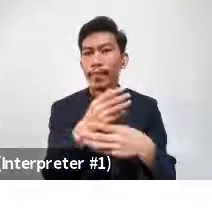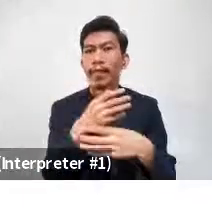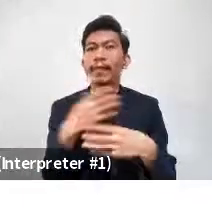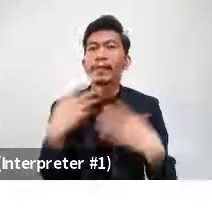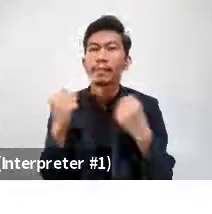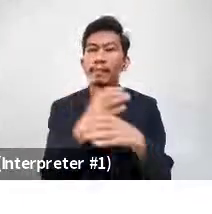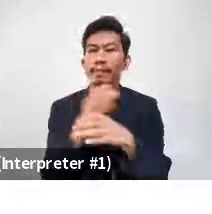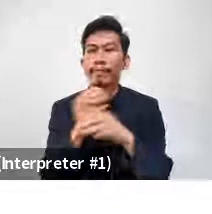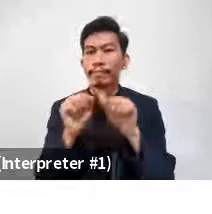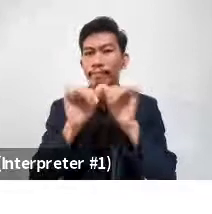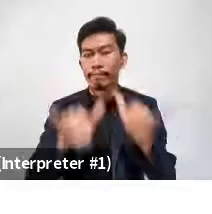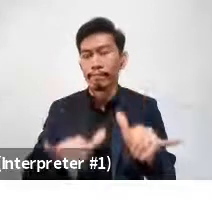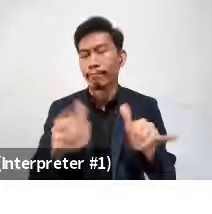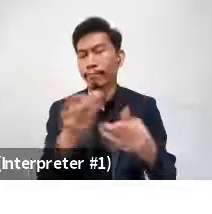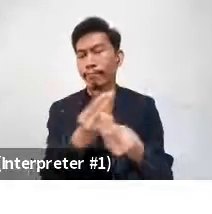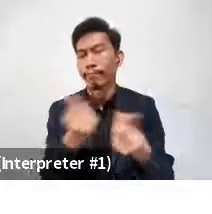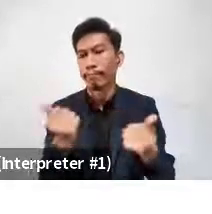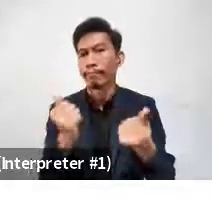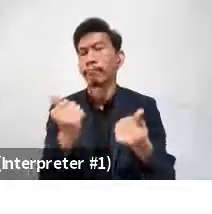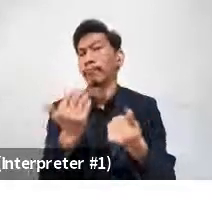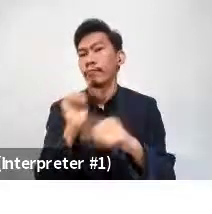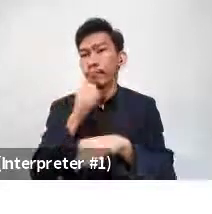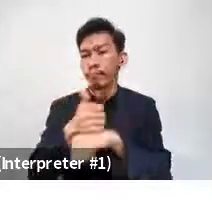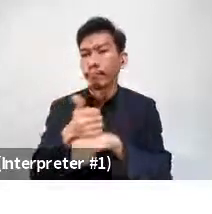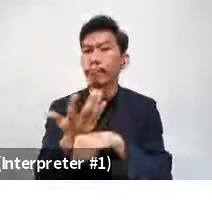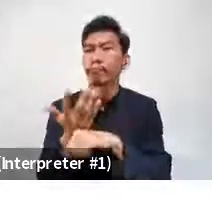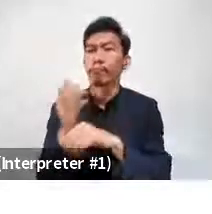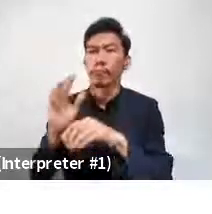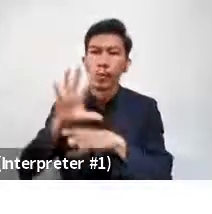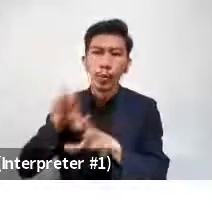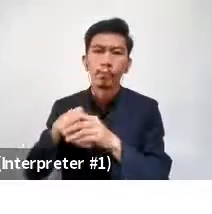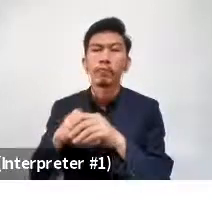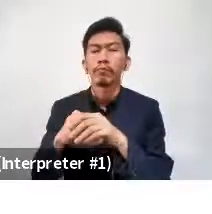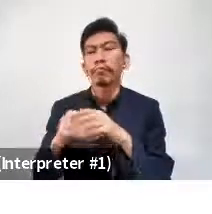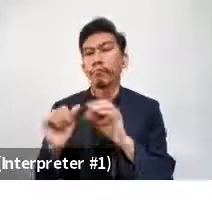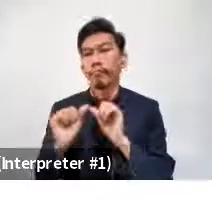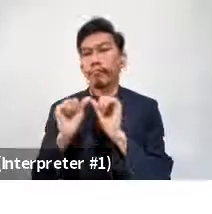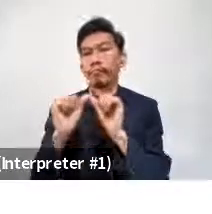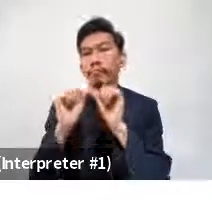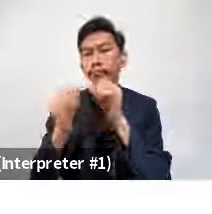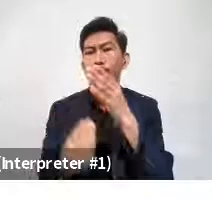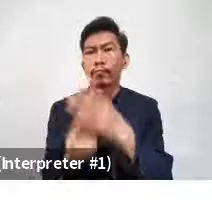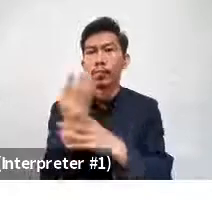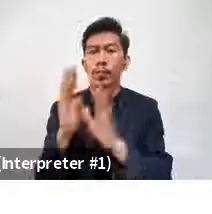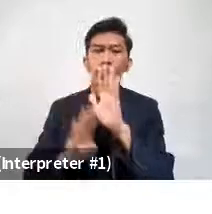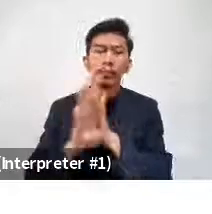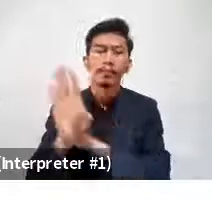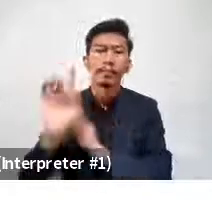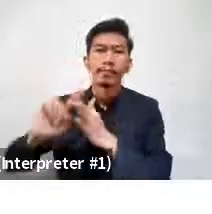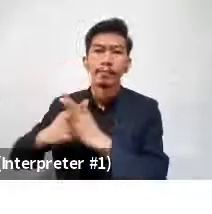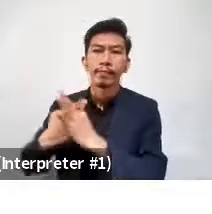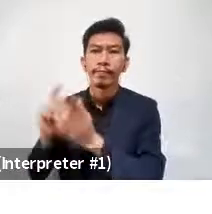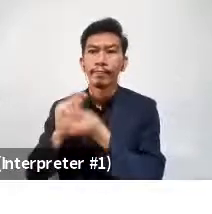address and institutionalize inclusive and sustained growth, and start a transformation towards good,